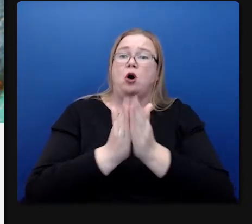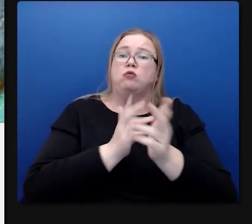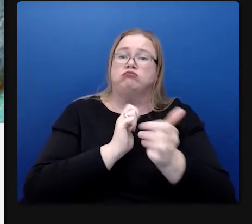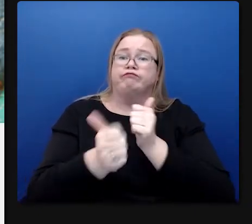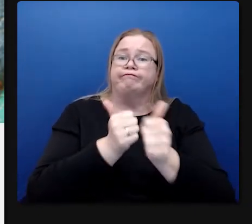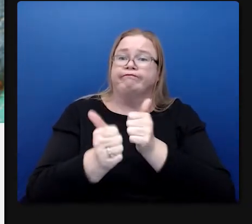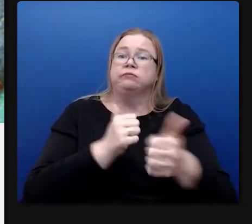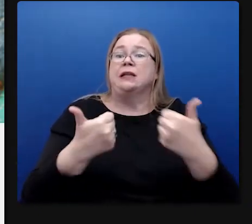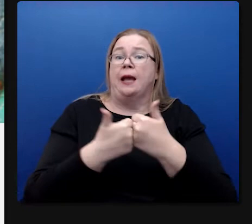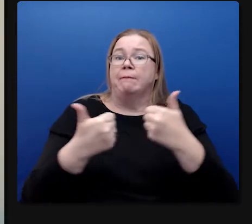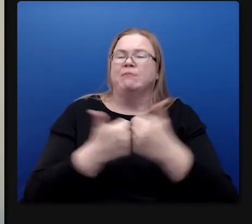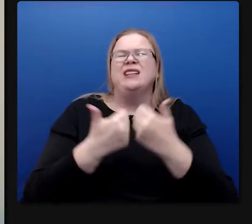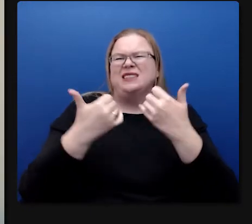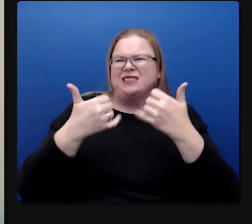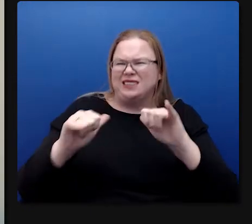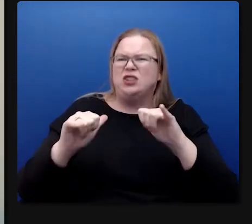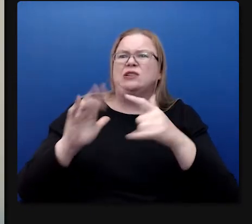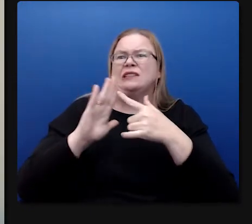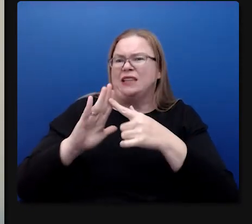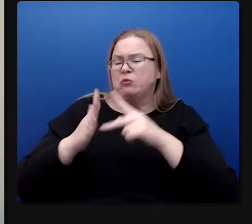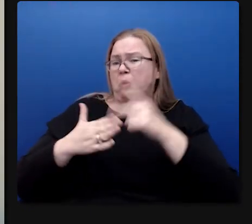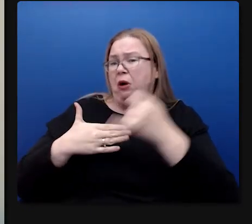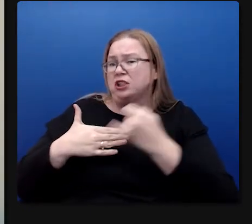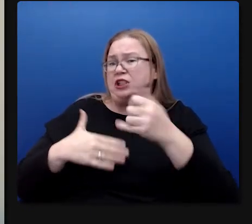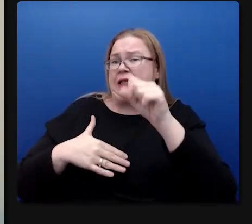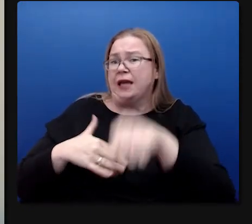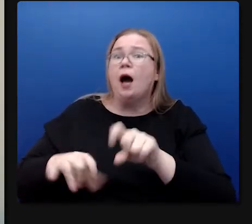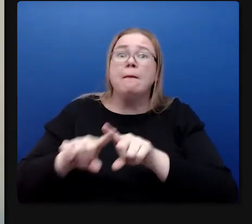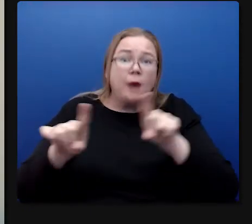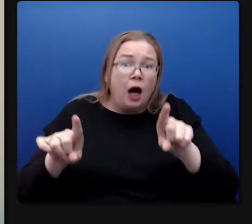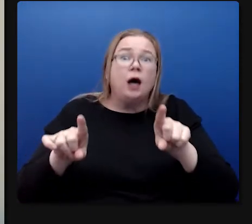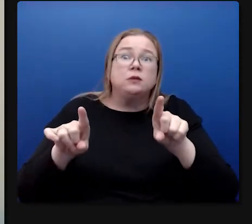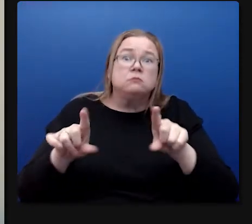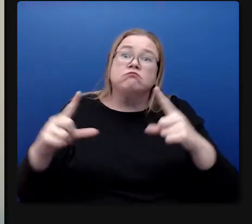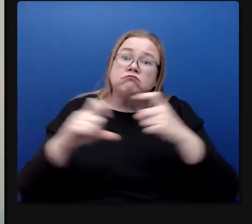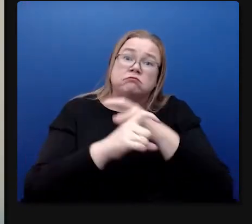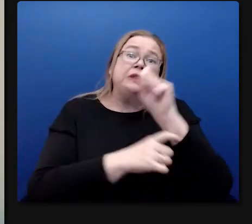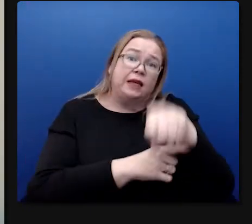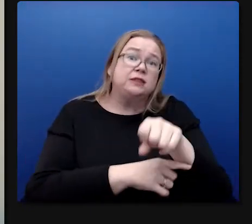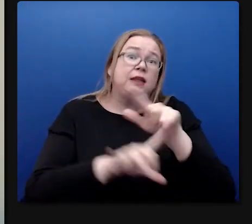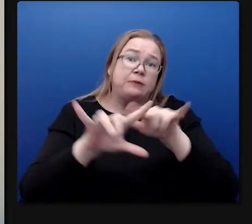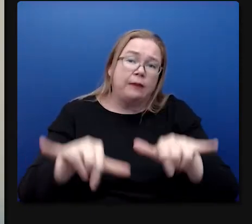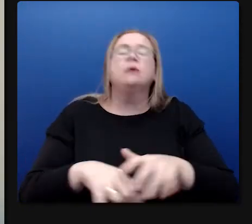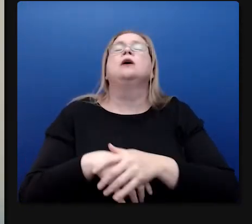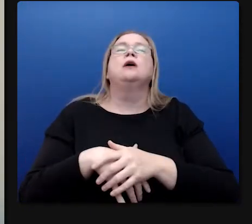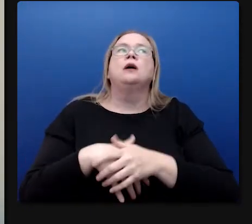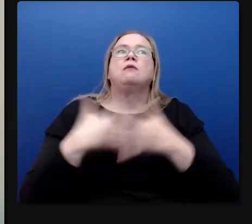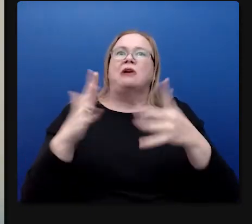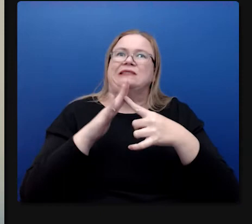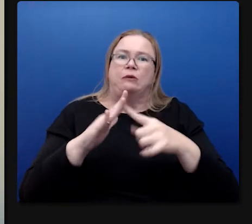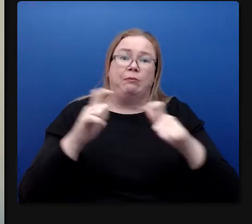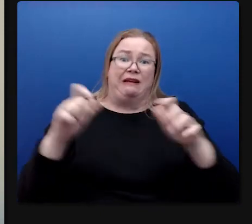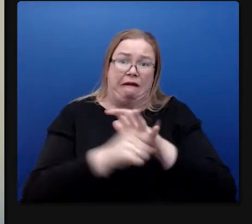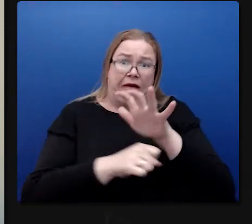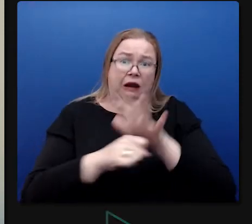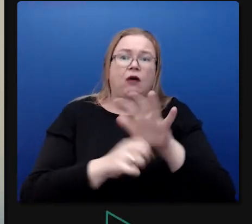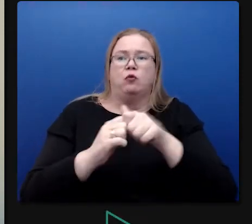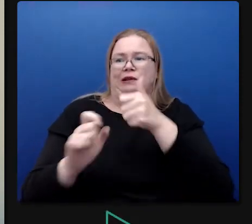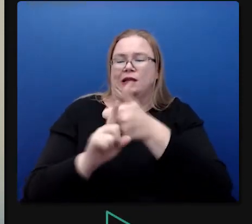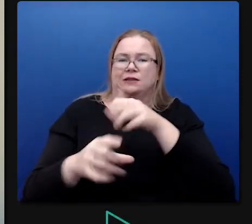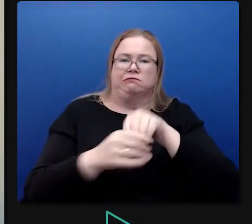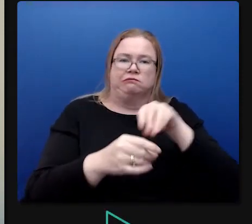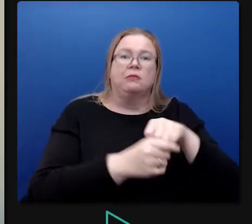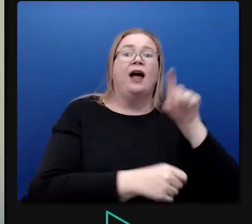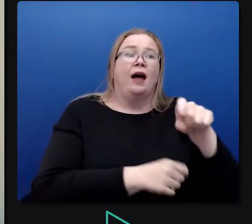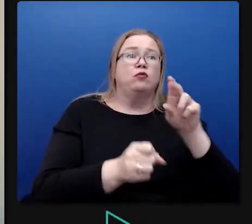racing game that is still very much a sample project, but it is relatively complicated. For example, it's large enough with its